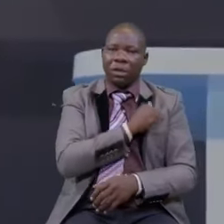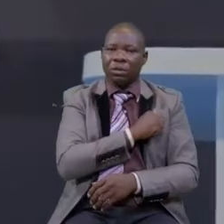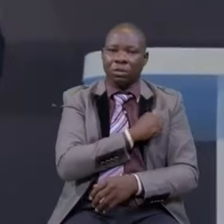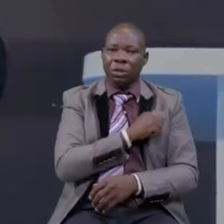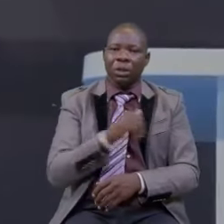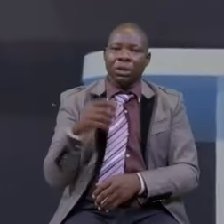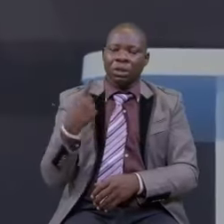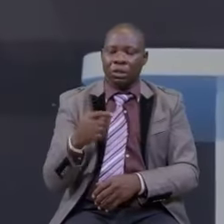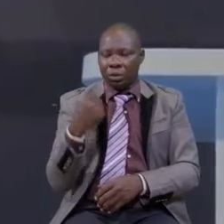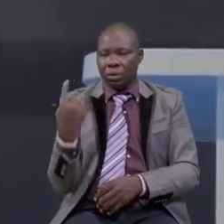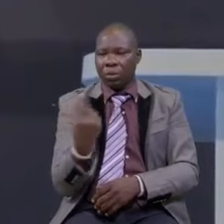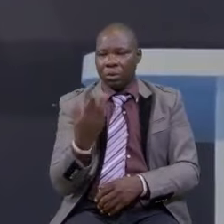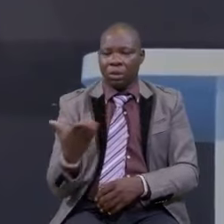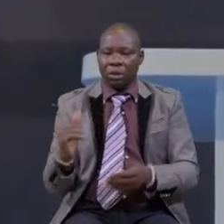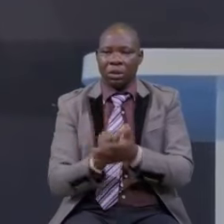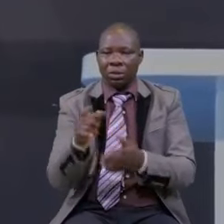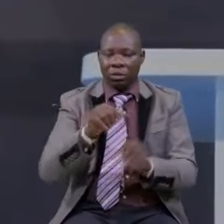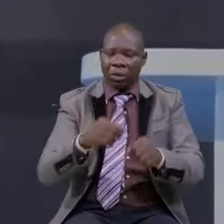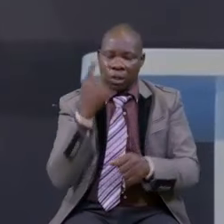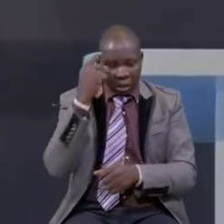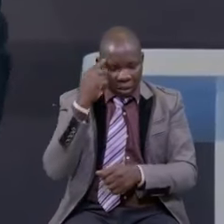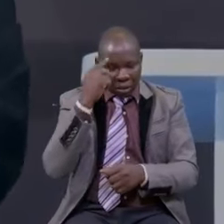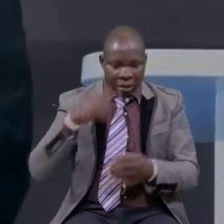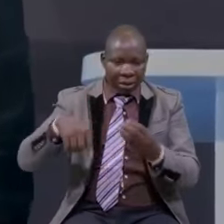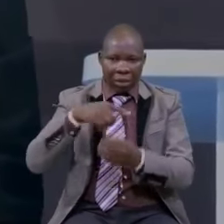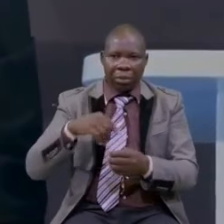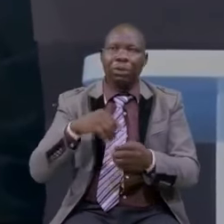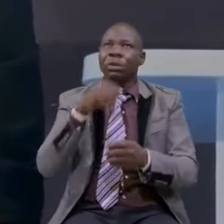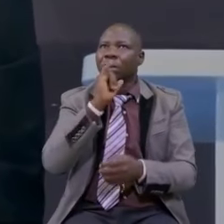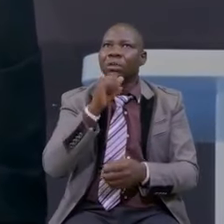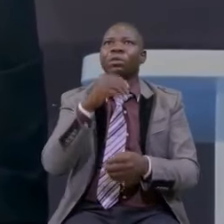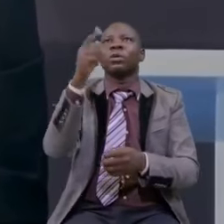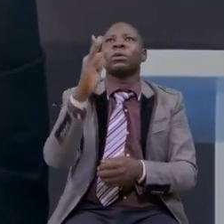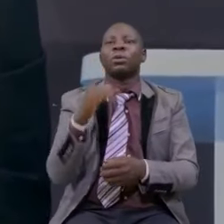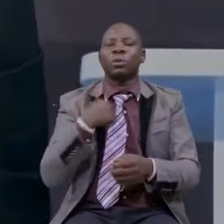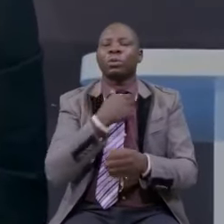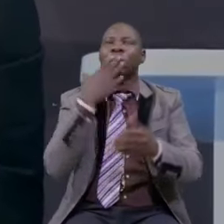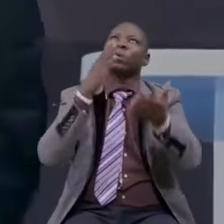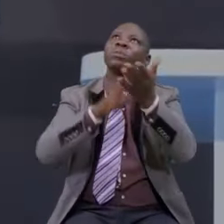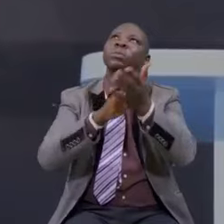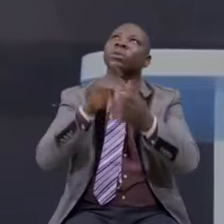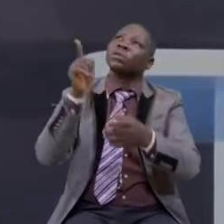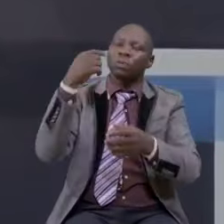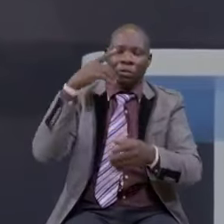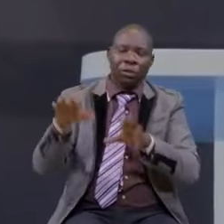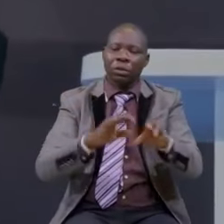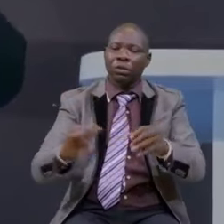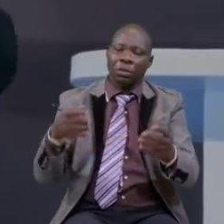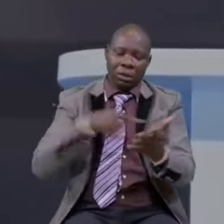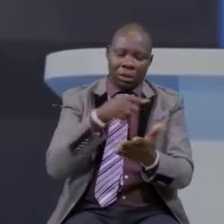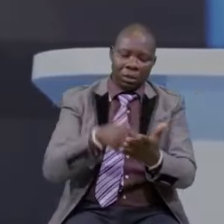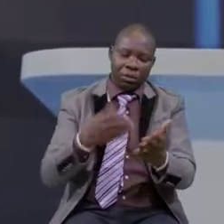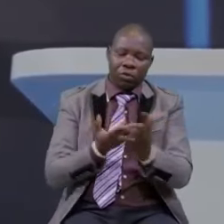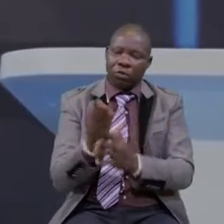thing they can think about is God will praise you for doing this through this man. It's only when